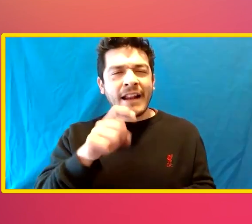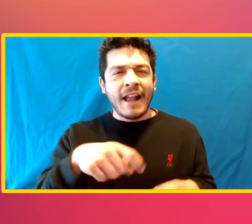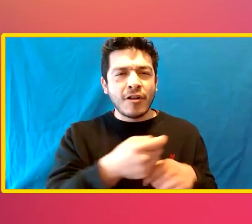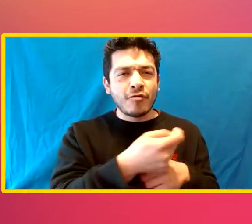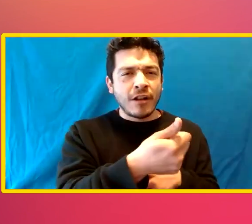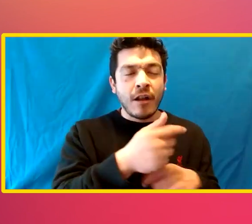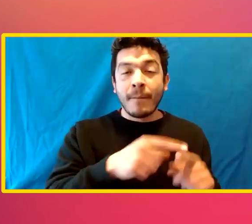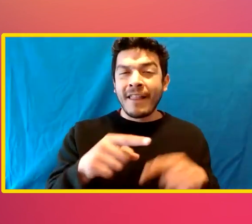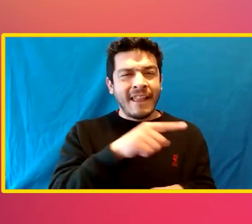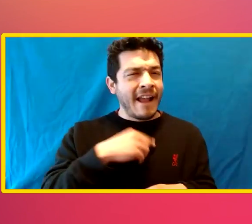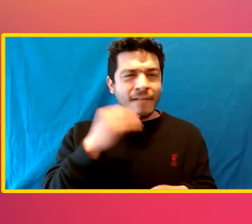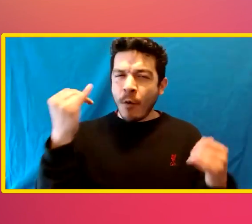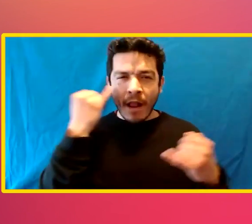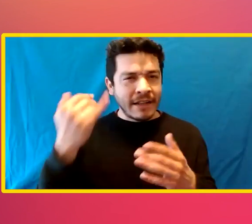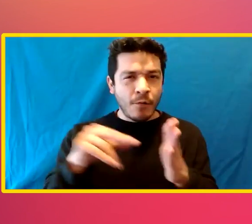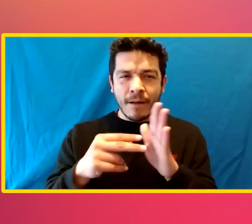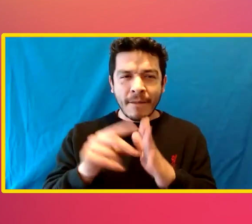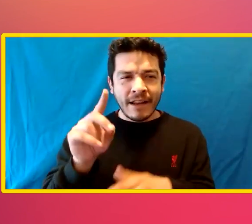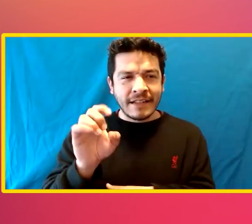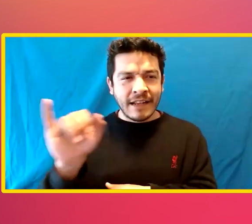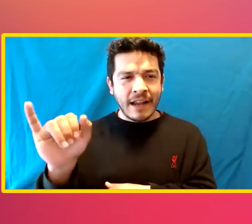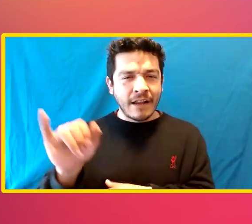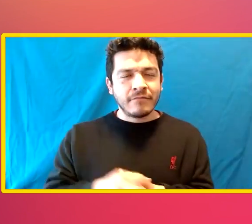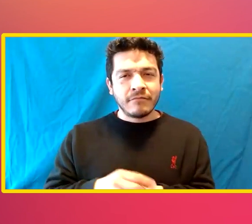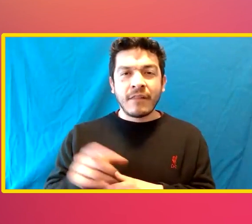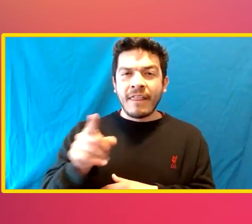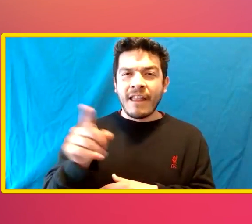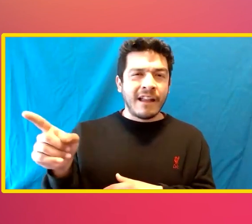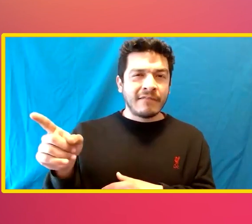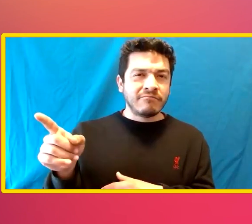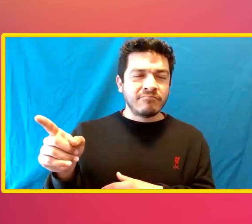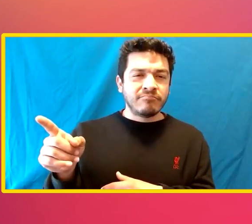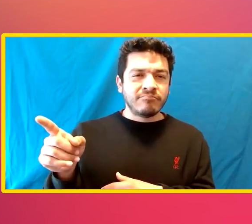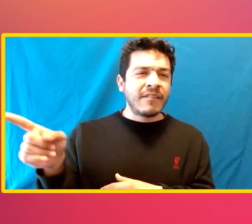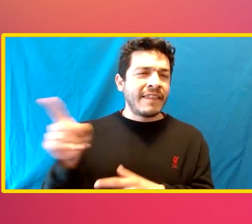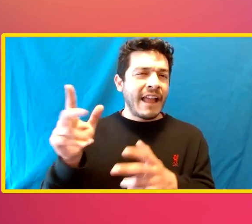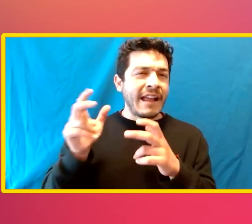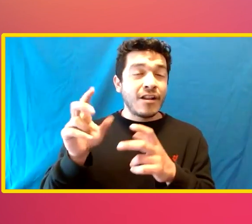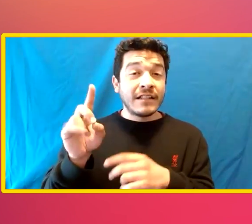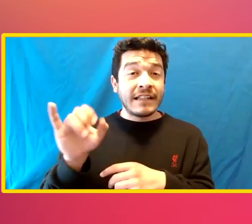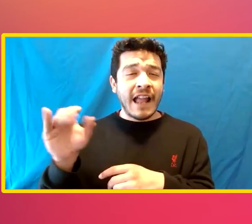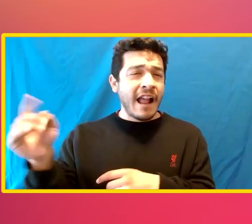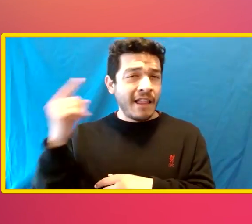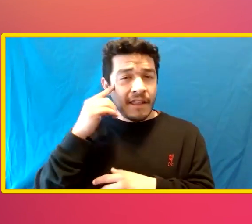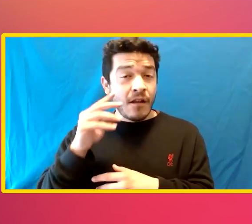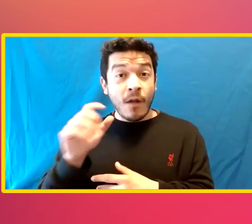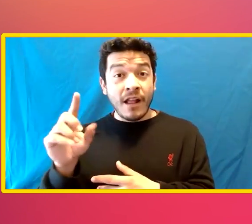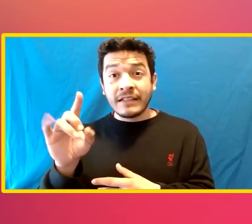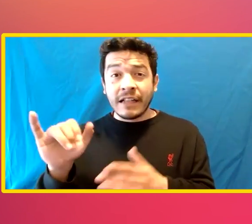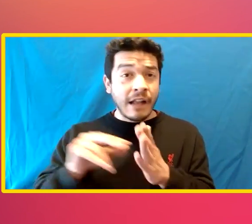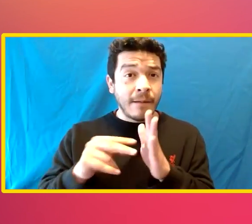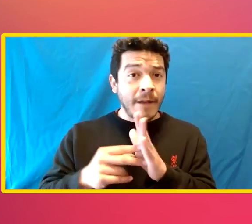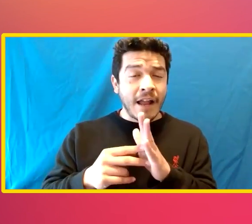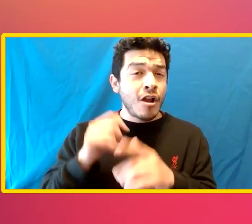they have no idea what it means. They have no, they have they hear DEI and they think, oh, well, DEI means